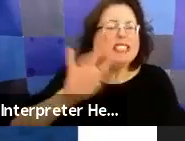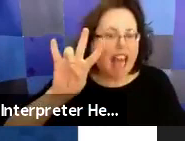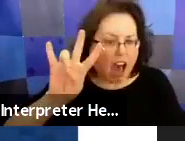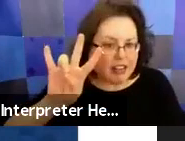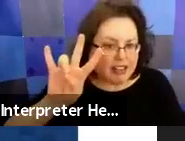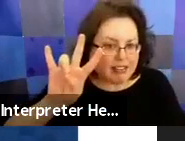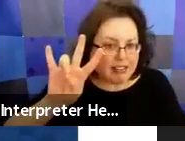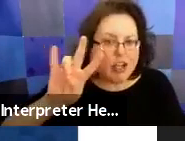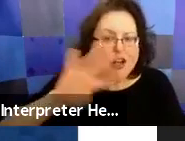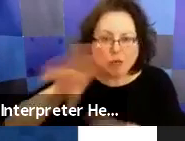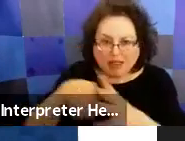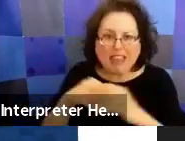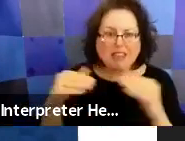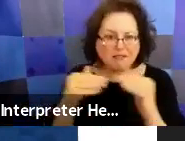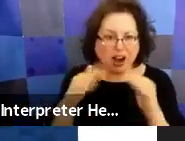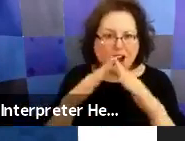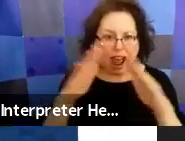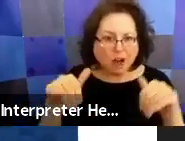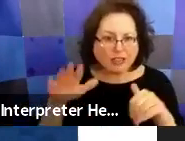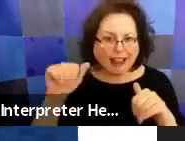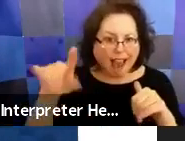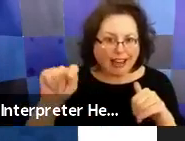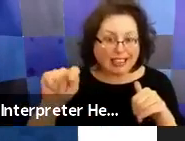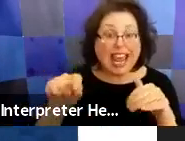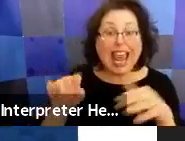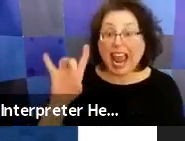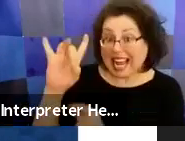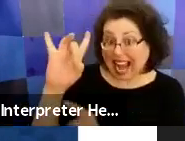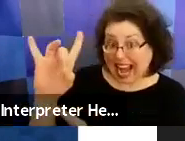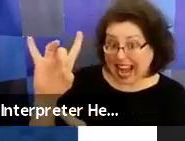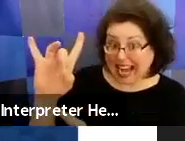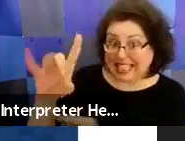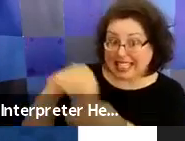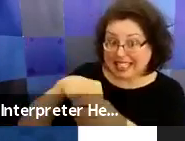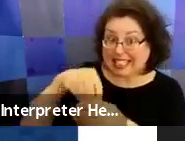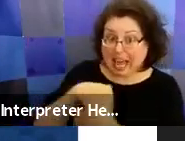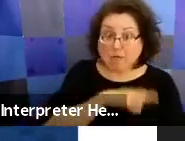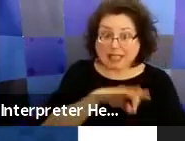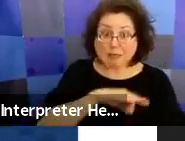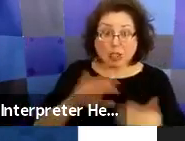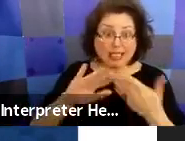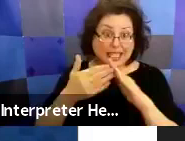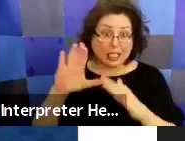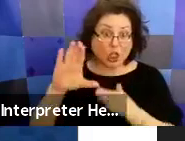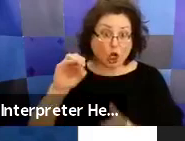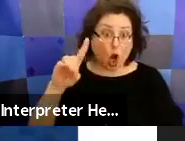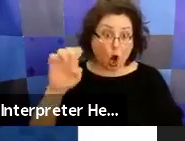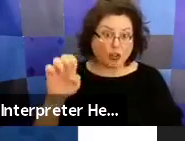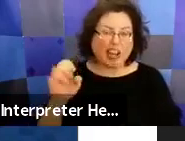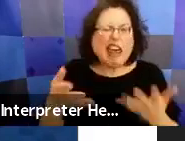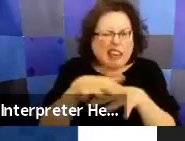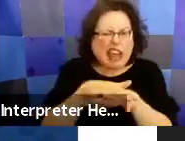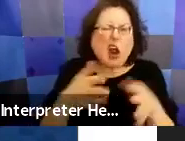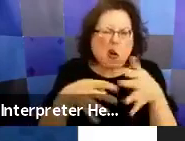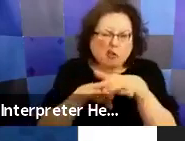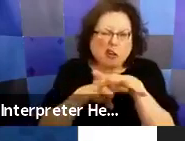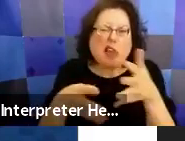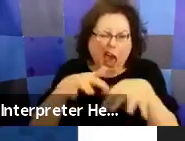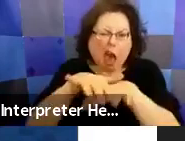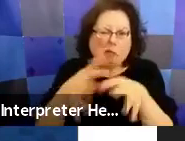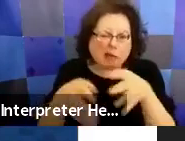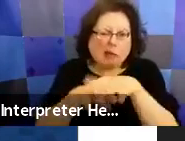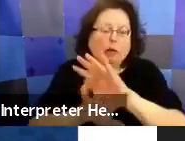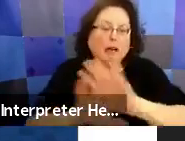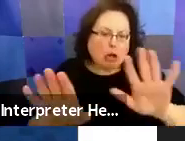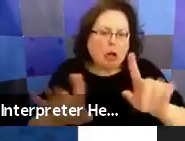Housing Act, and then 8 within our Pittsburgh City Code. Most of them overlap, but